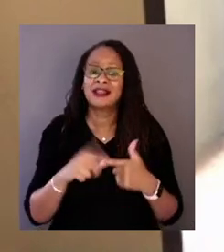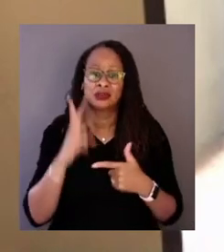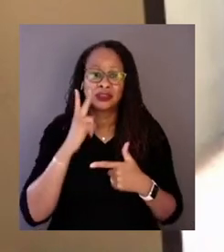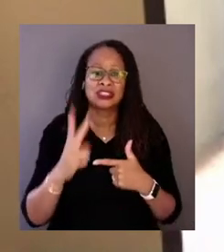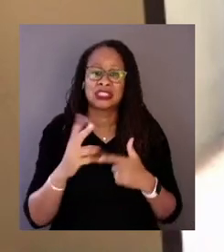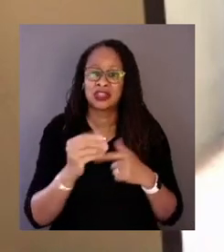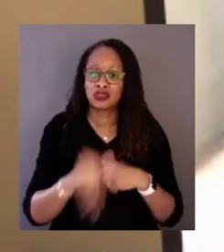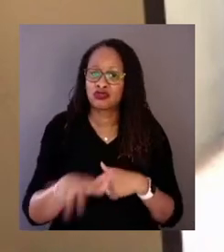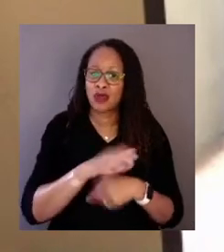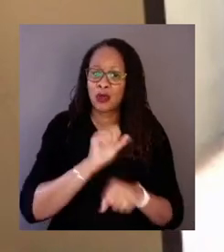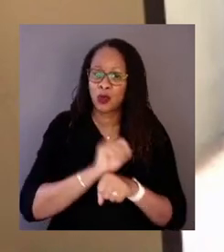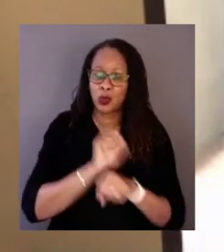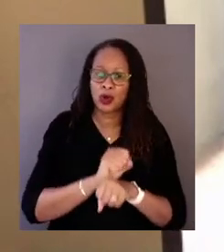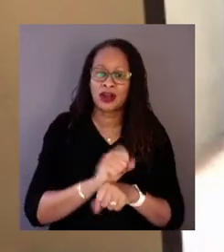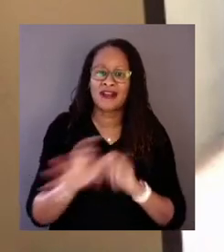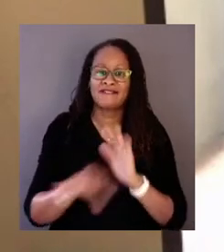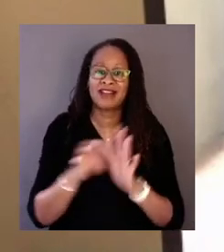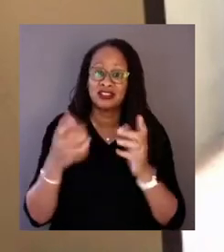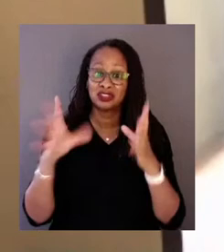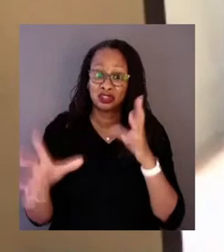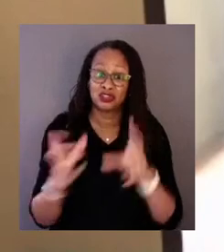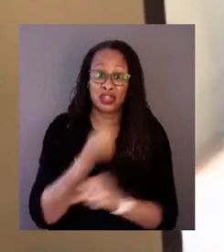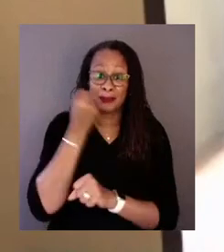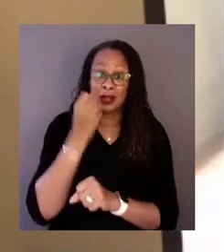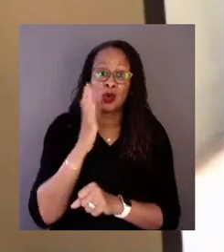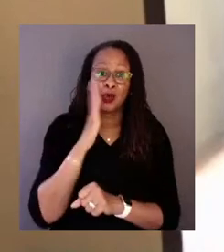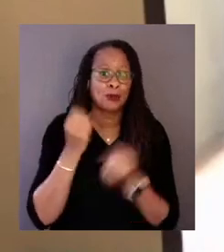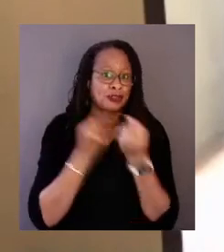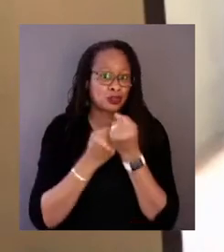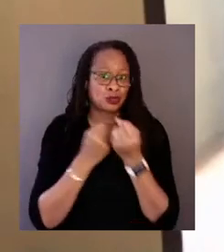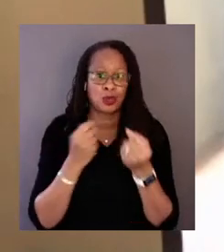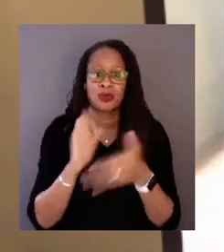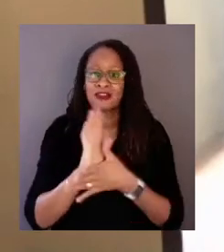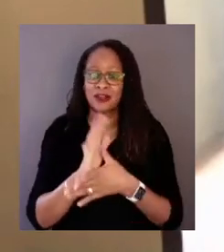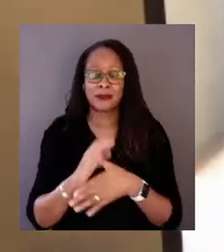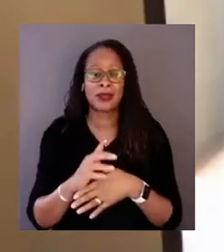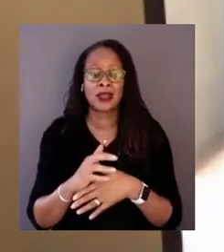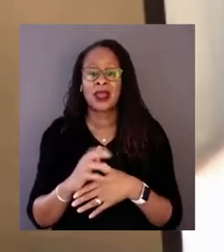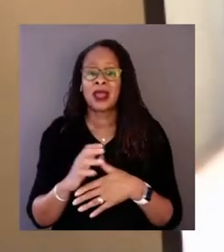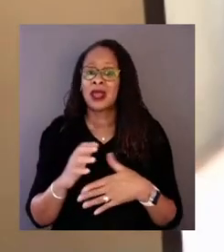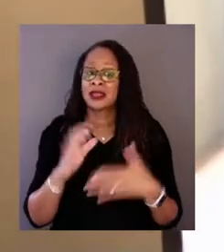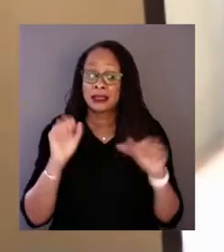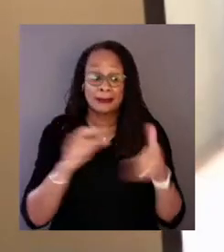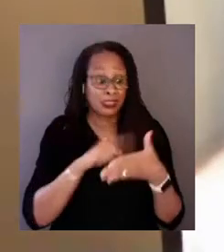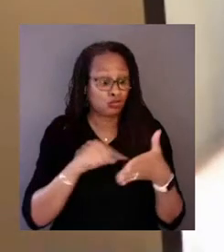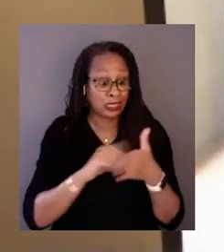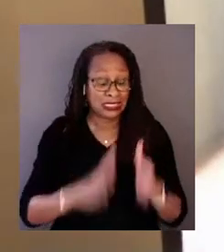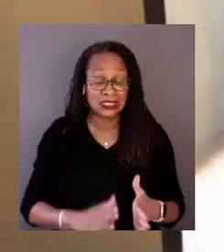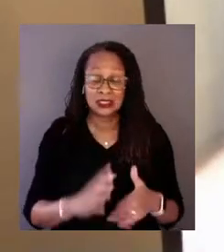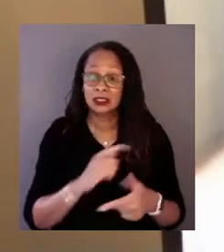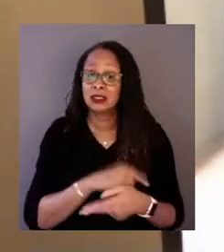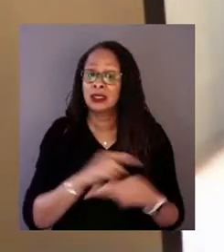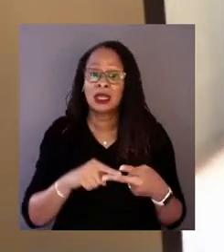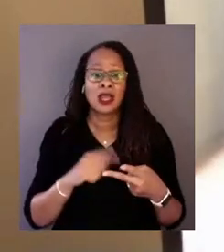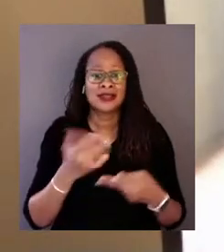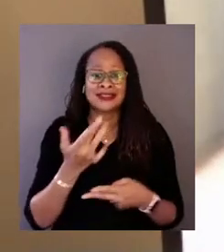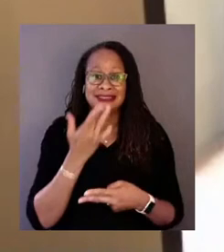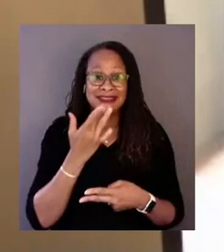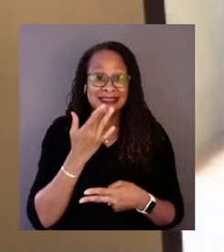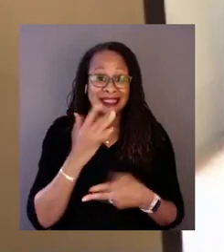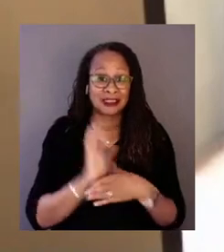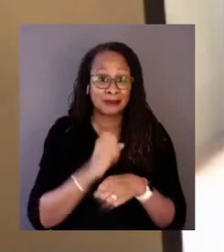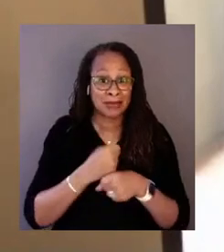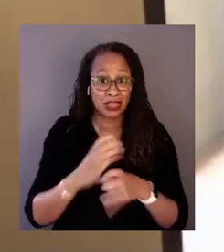finding champions who are going to champion your film. It could be champions who are critics, it could be champions who are tastemakers, whoever those people are,